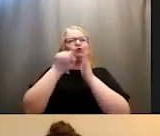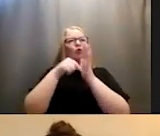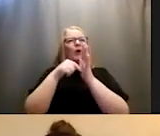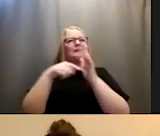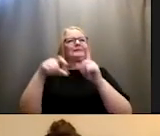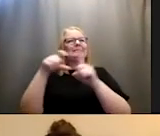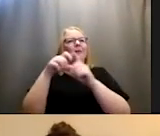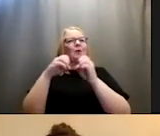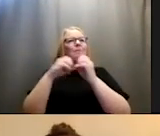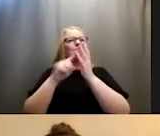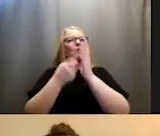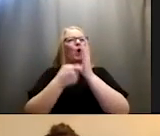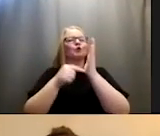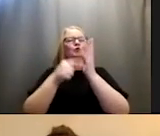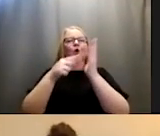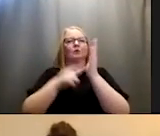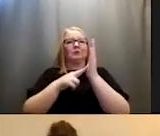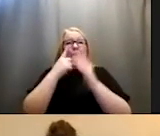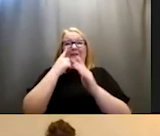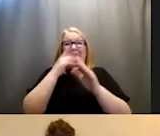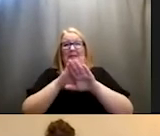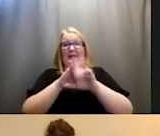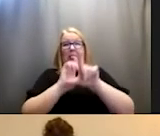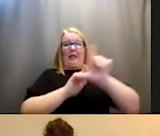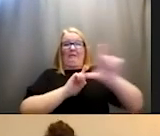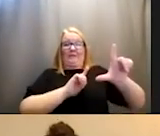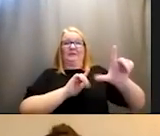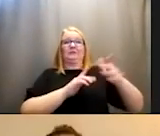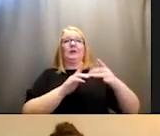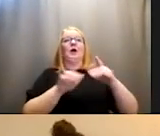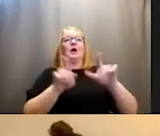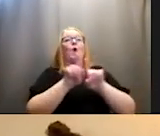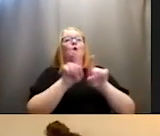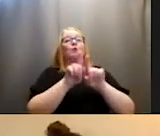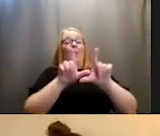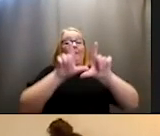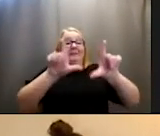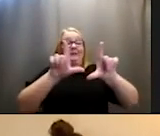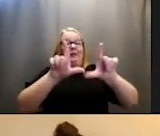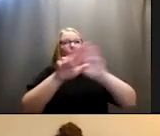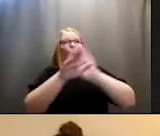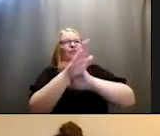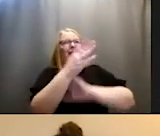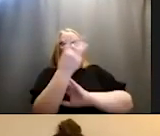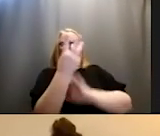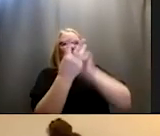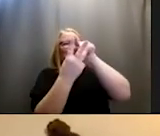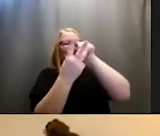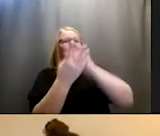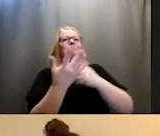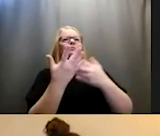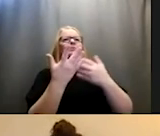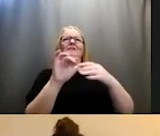the image on the left here with Mary Quant, and also the lady on the right of the middle image, so she headed up a team of